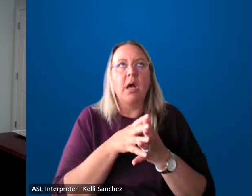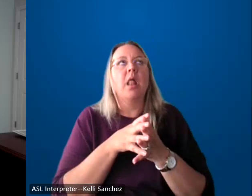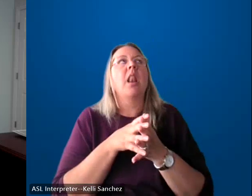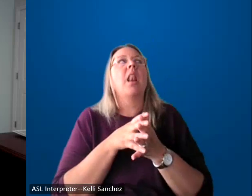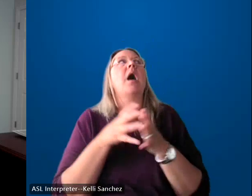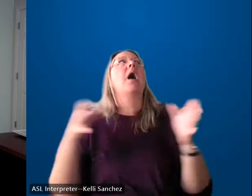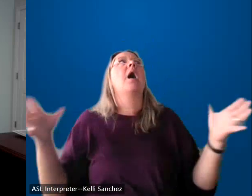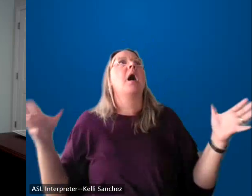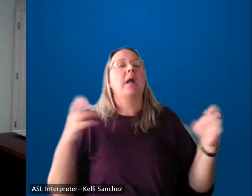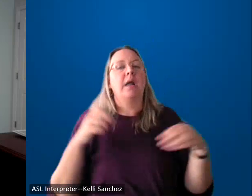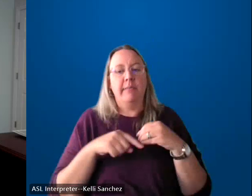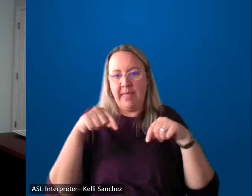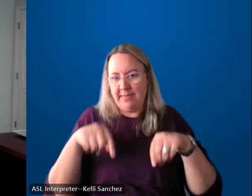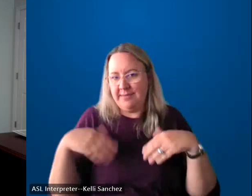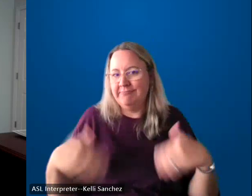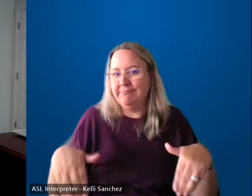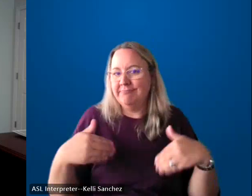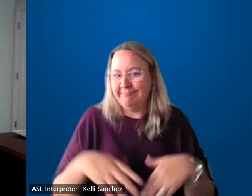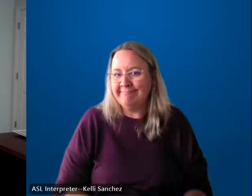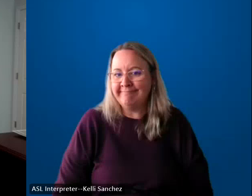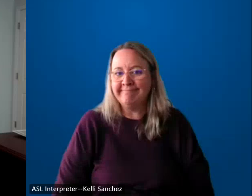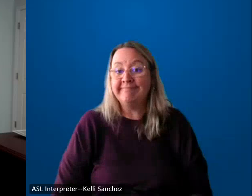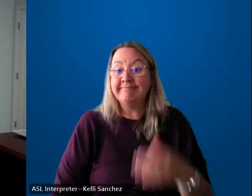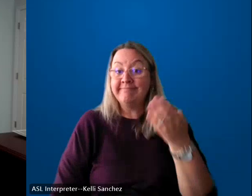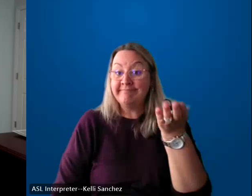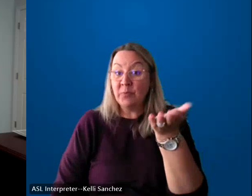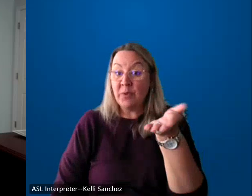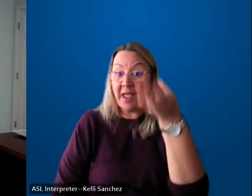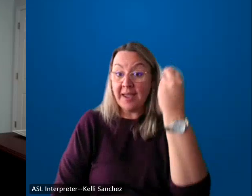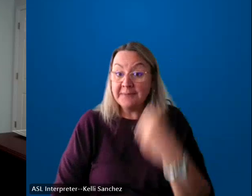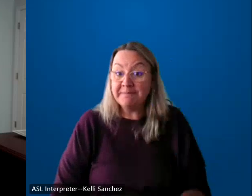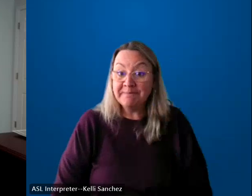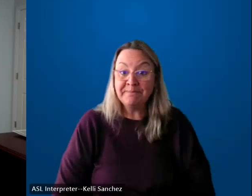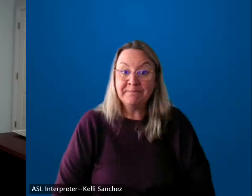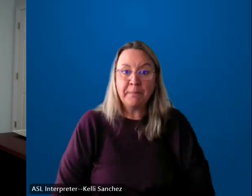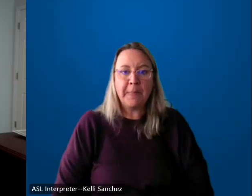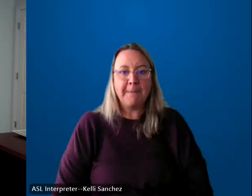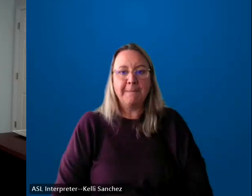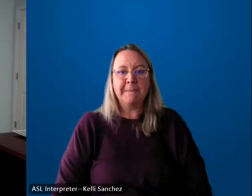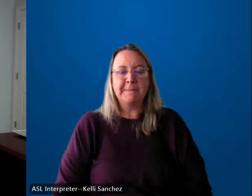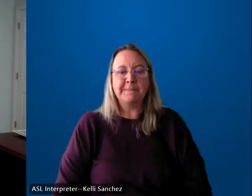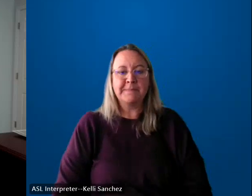stuff. Gene or Terry, you want to follow up on that?